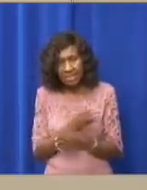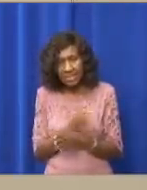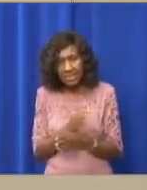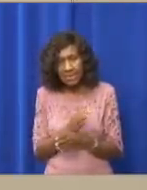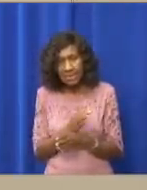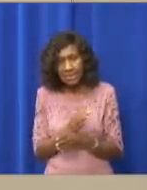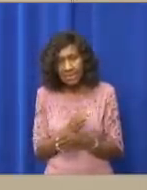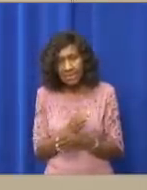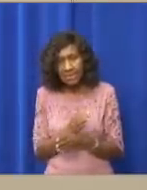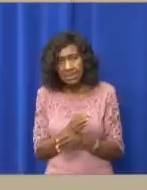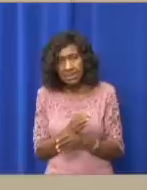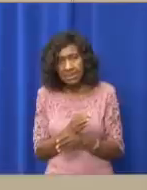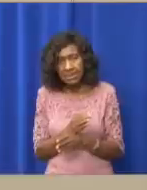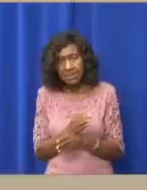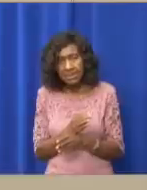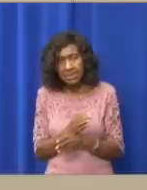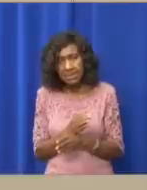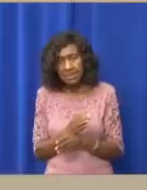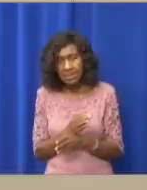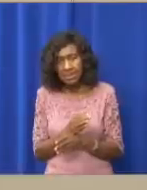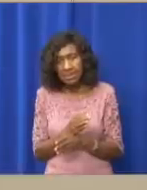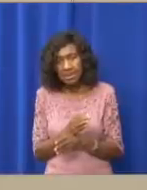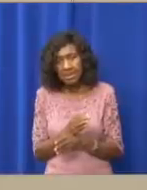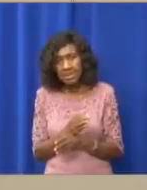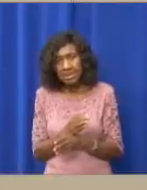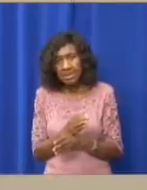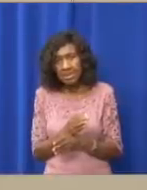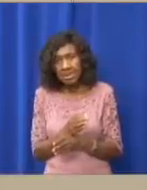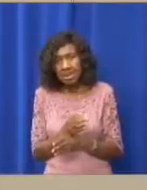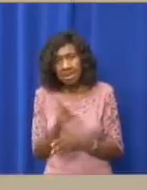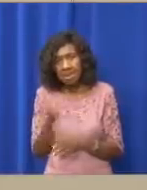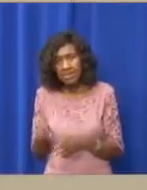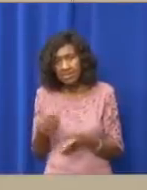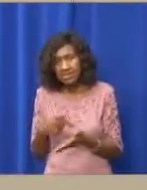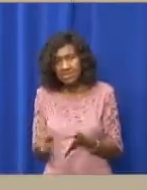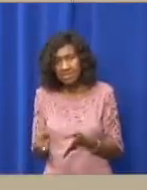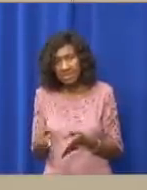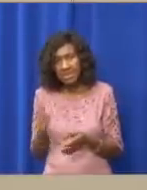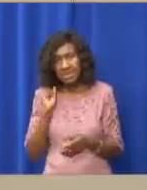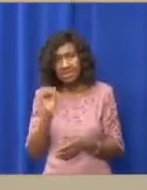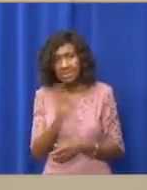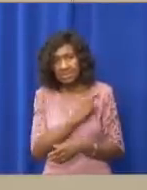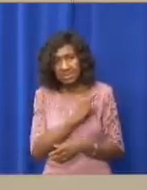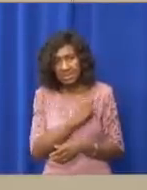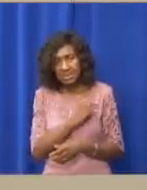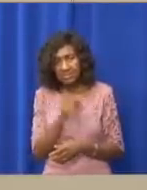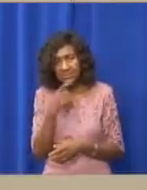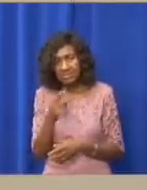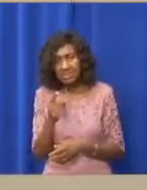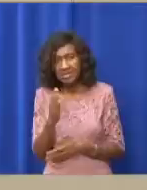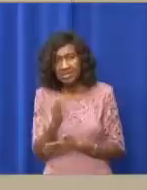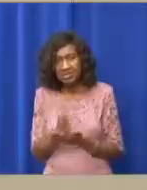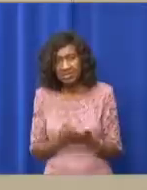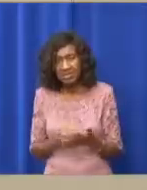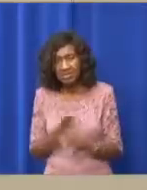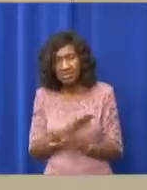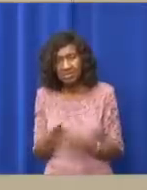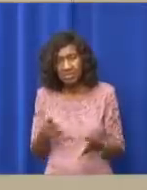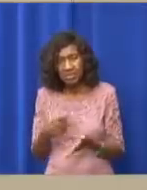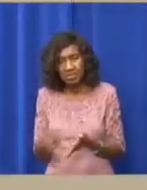of one company in particular that has not paid its staff. I know of other companies that have paid their staff.